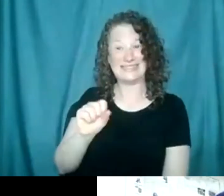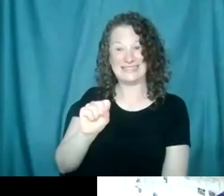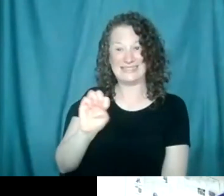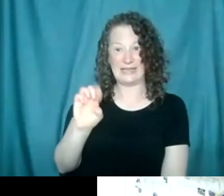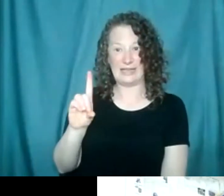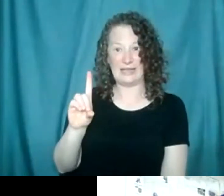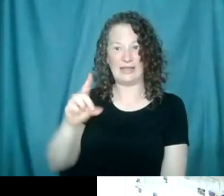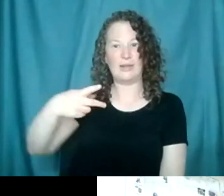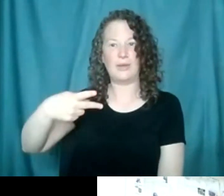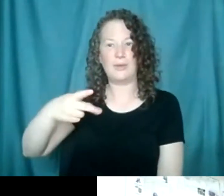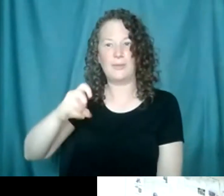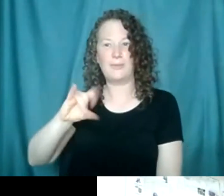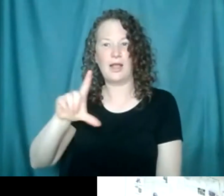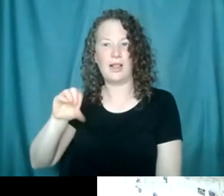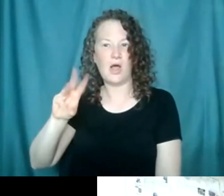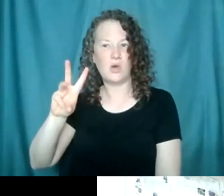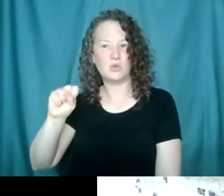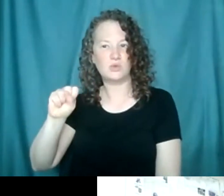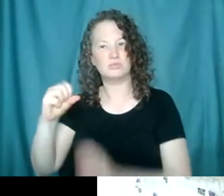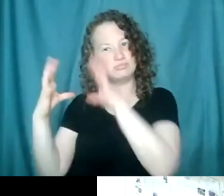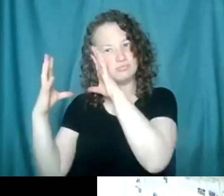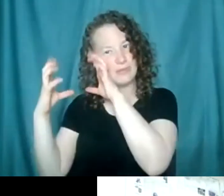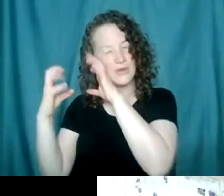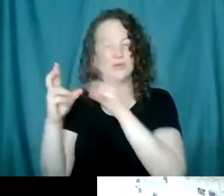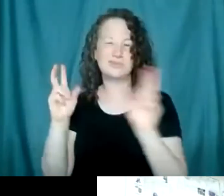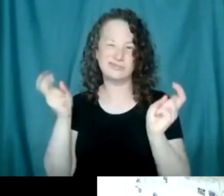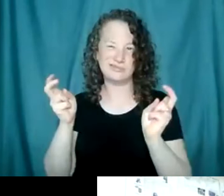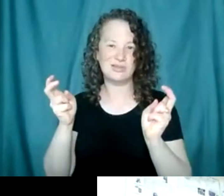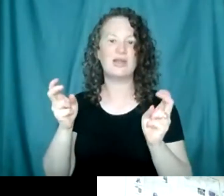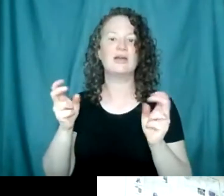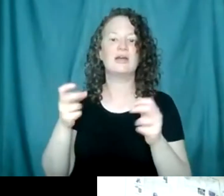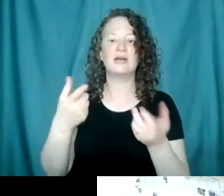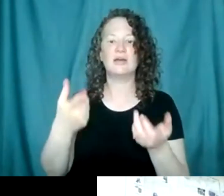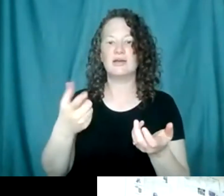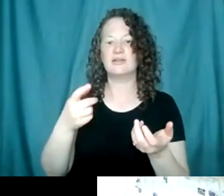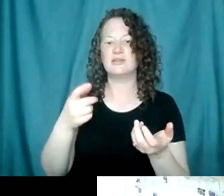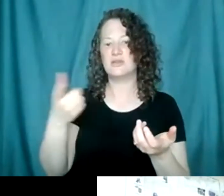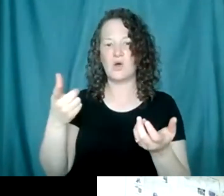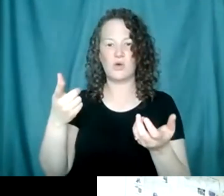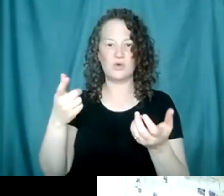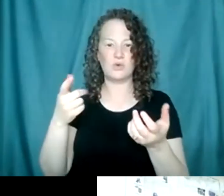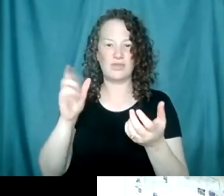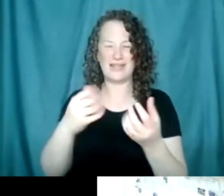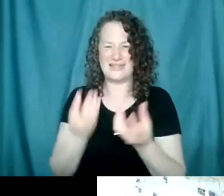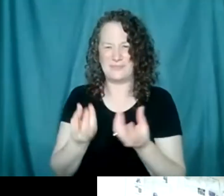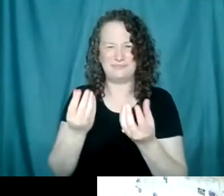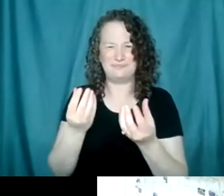been used as well. And seed pillows were like an engineered growth media